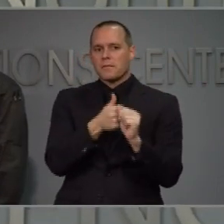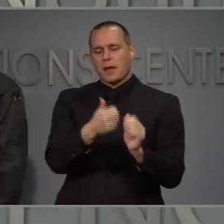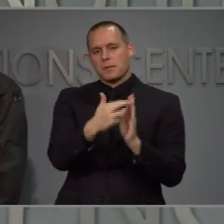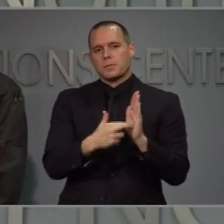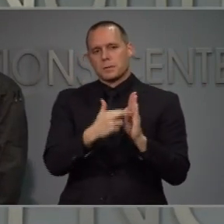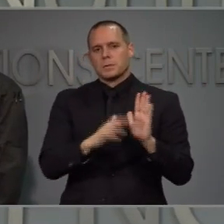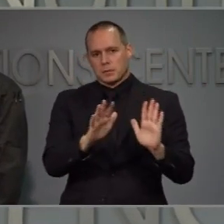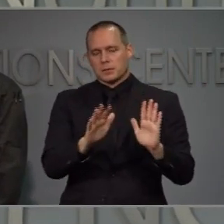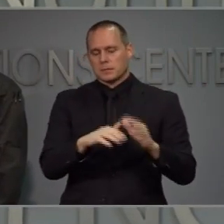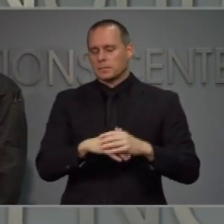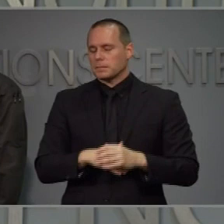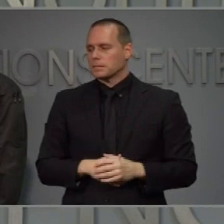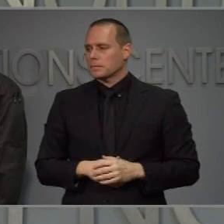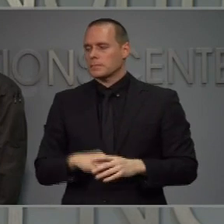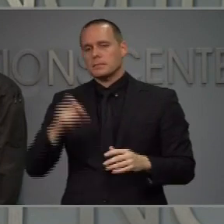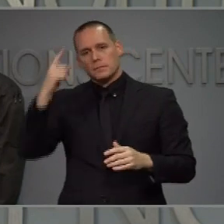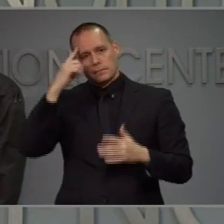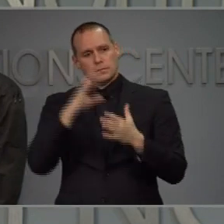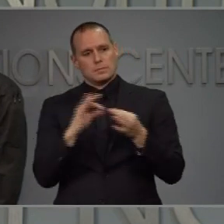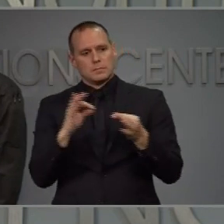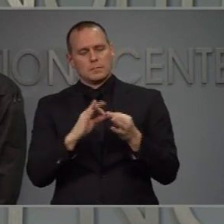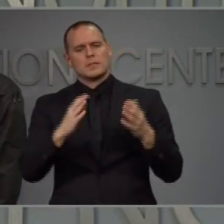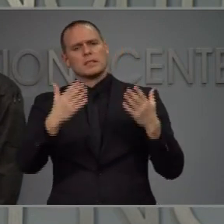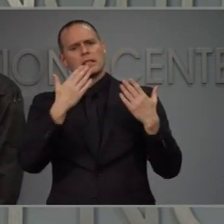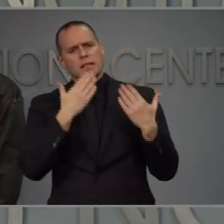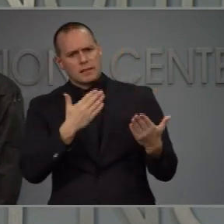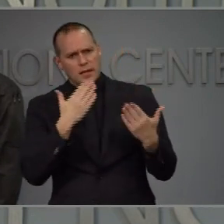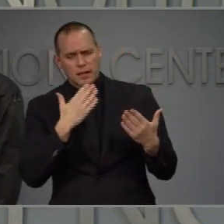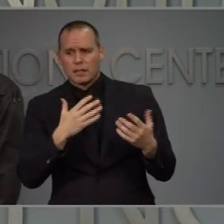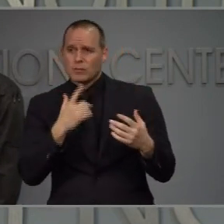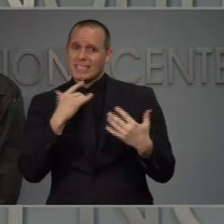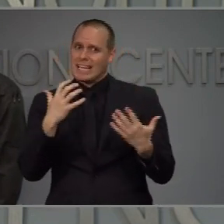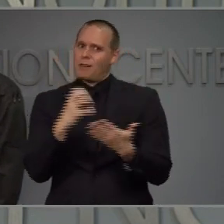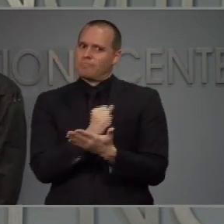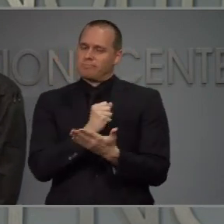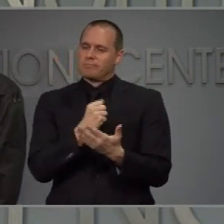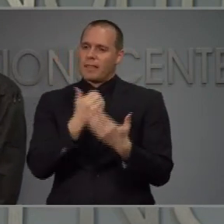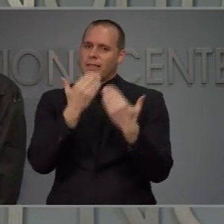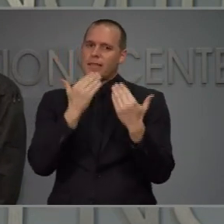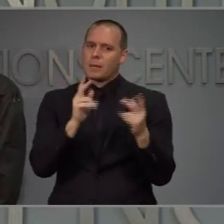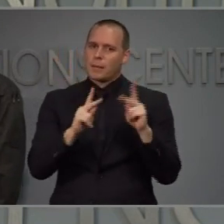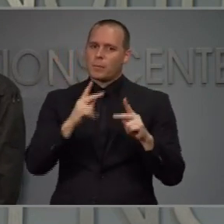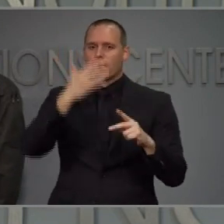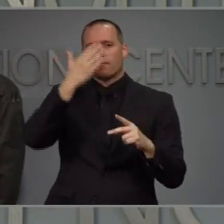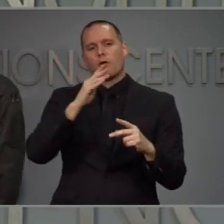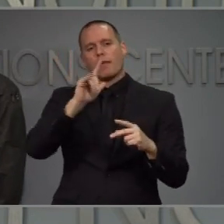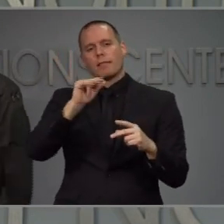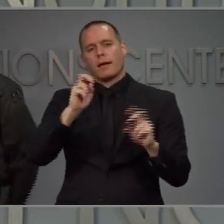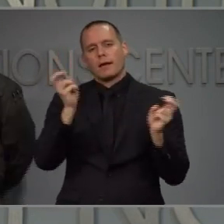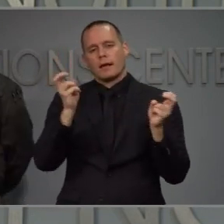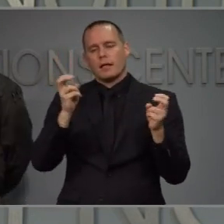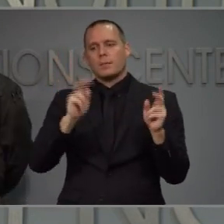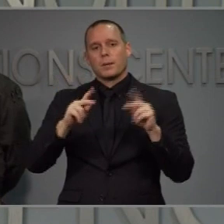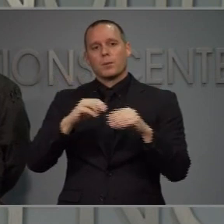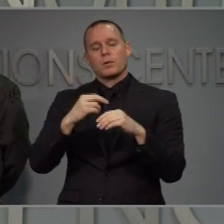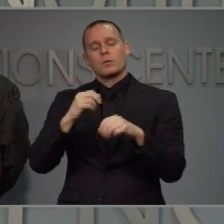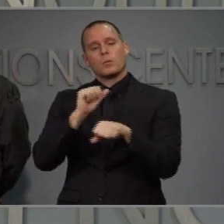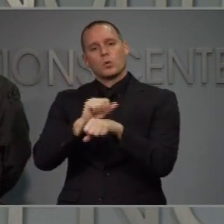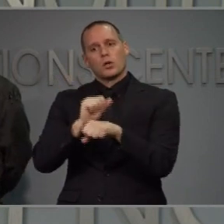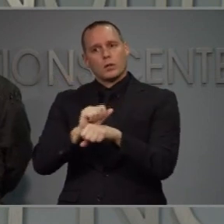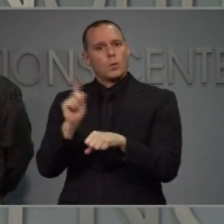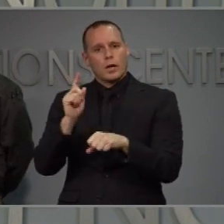And this is a moment to thank the people who are on the front lines, and particularly those who are in the food supply chain. It is so